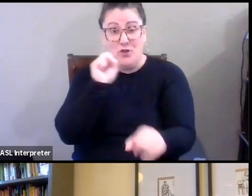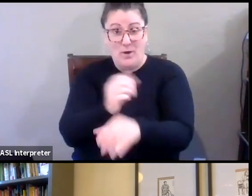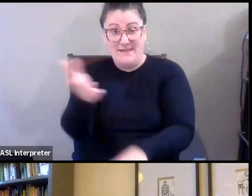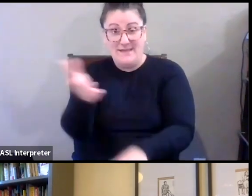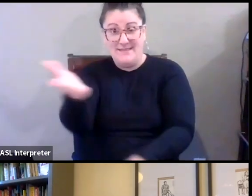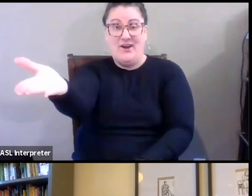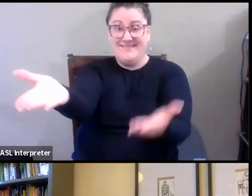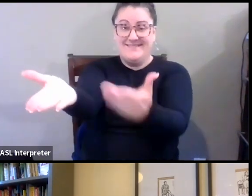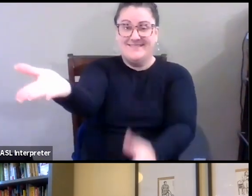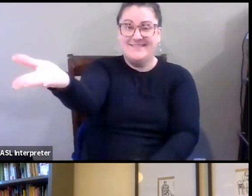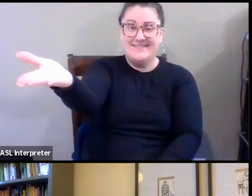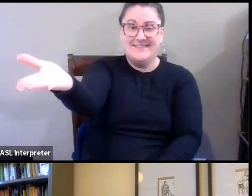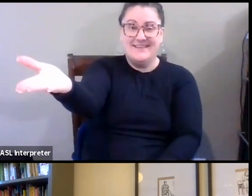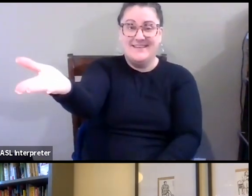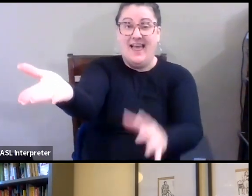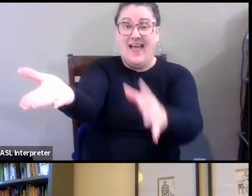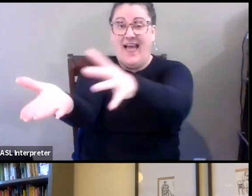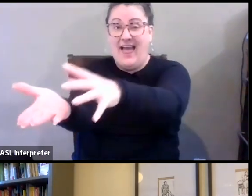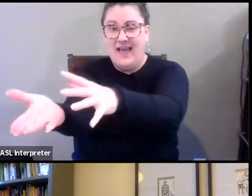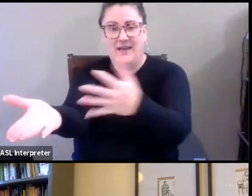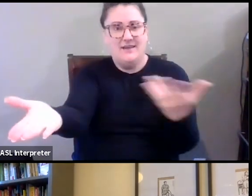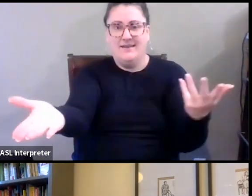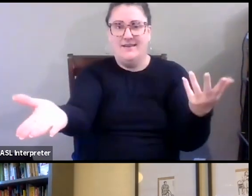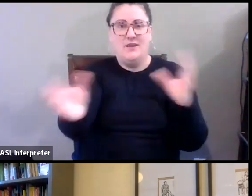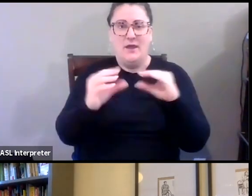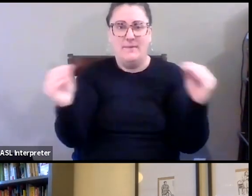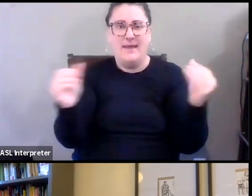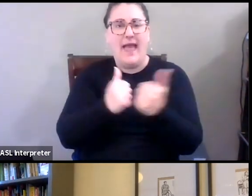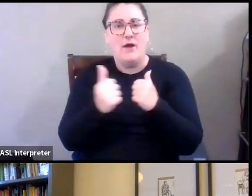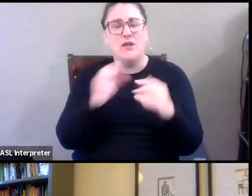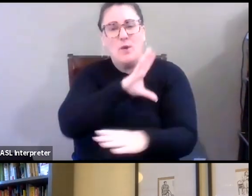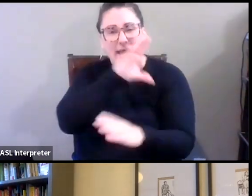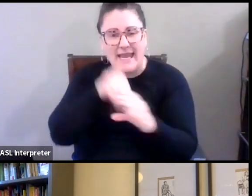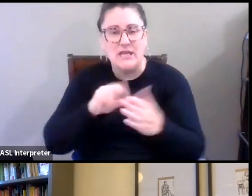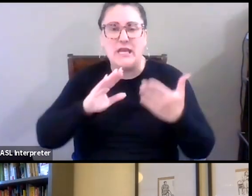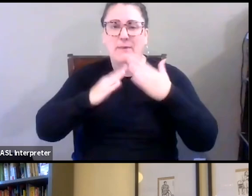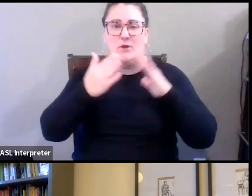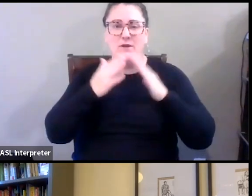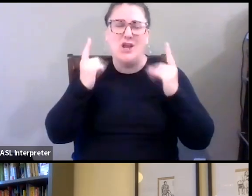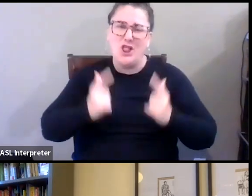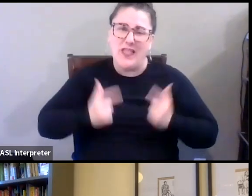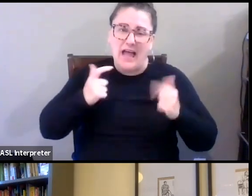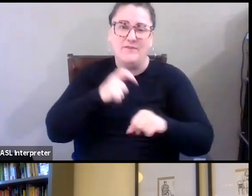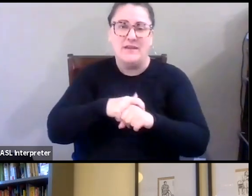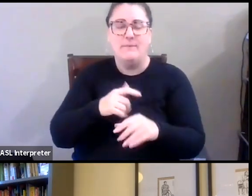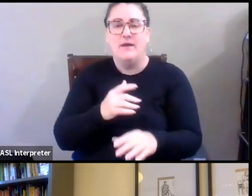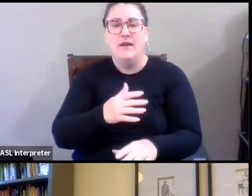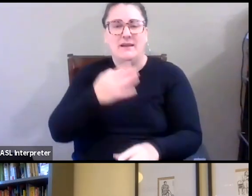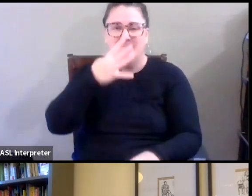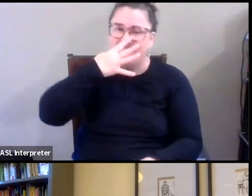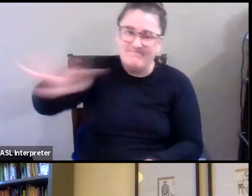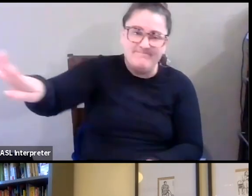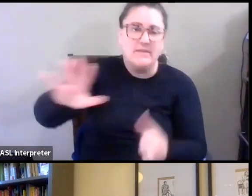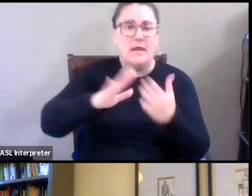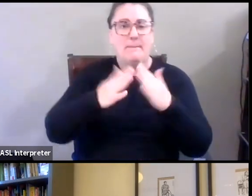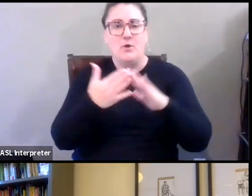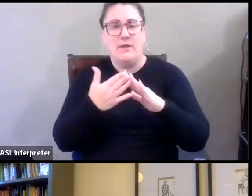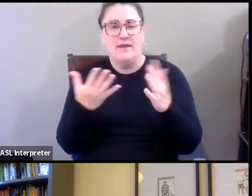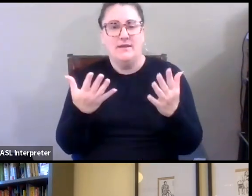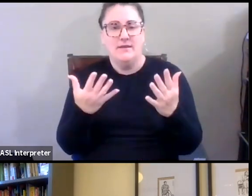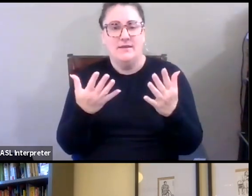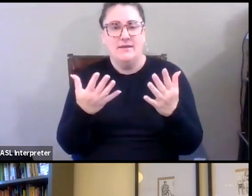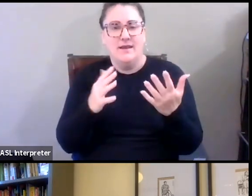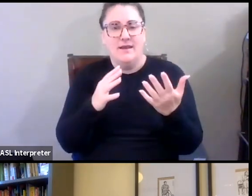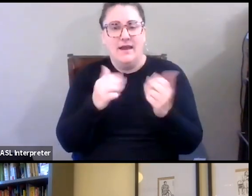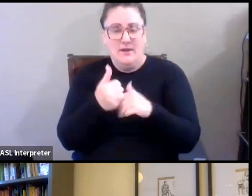know, nobody reached for it. It's like, what were you doing to engage those communities? You spent a lifetime of not engaging those communities. What did you do to walk